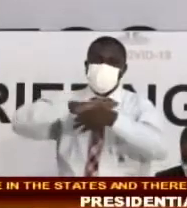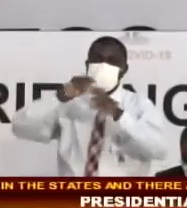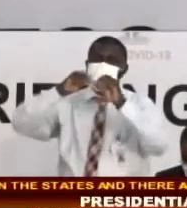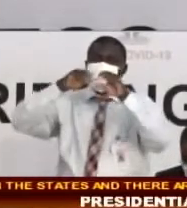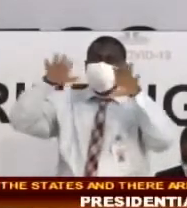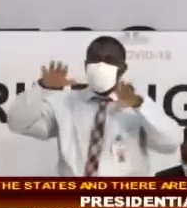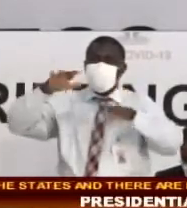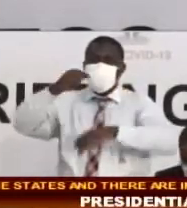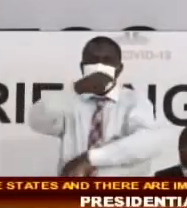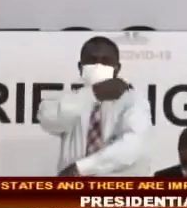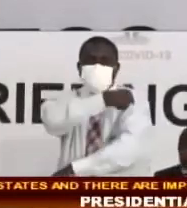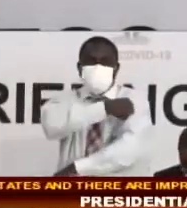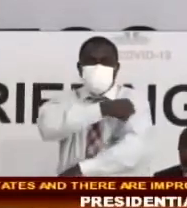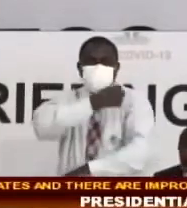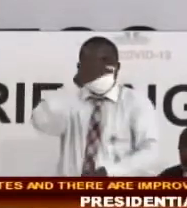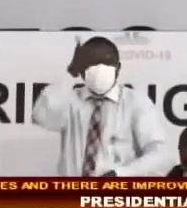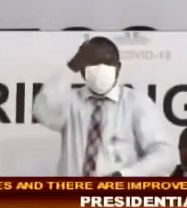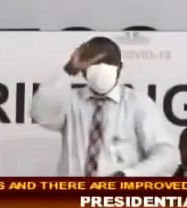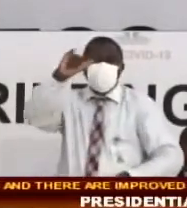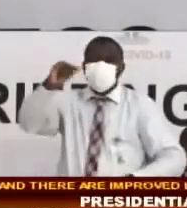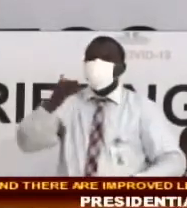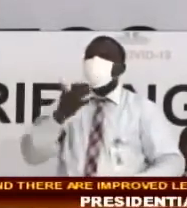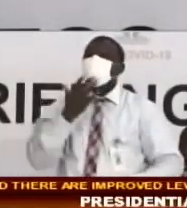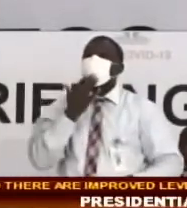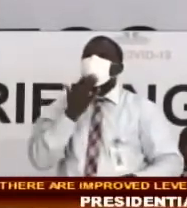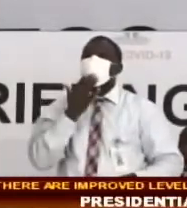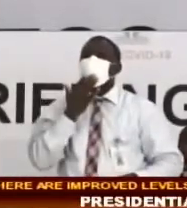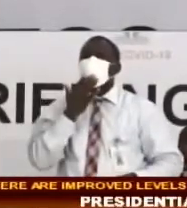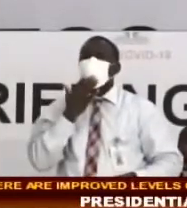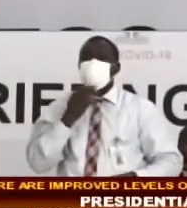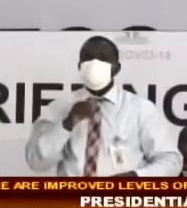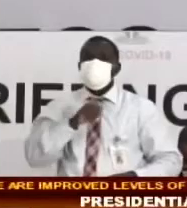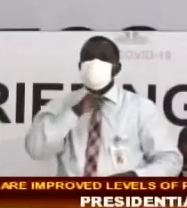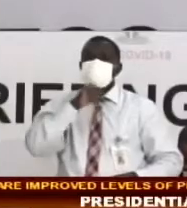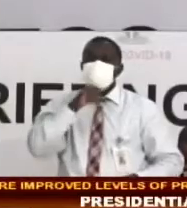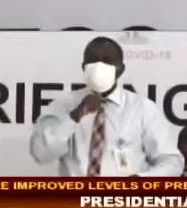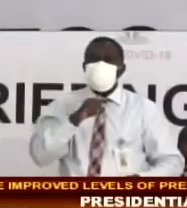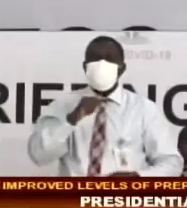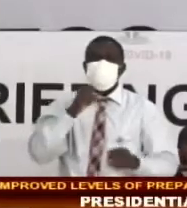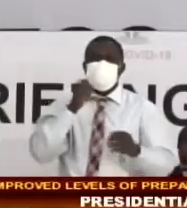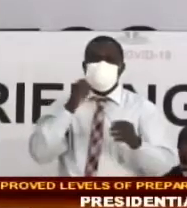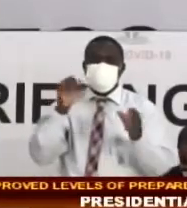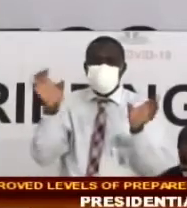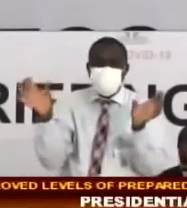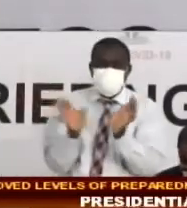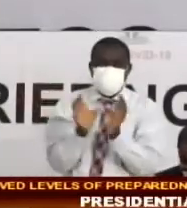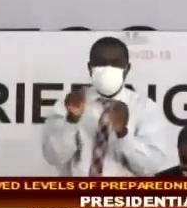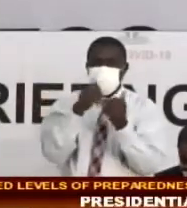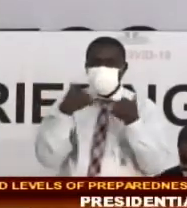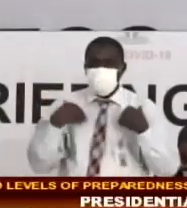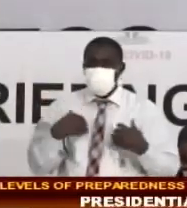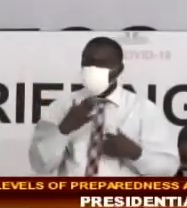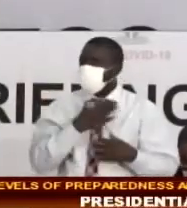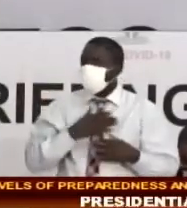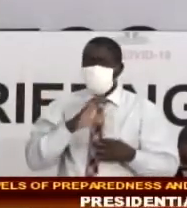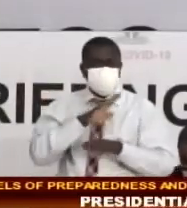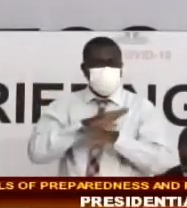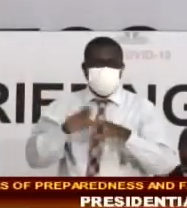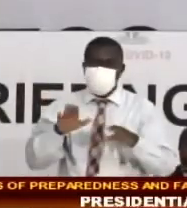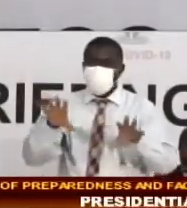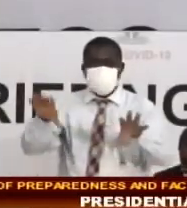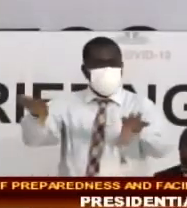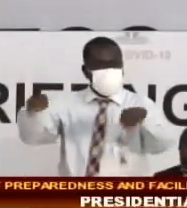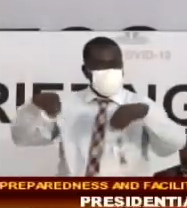yellow in color. It is not certified by anybody. Please don't patronize